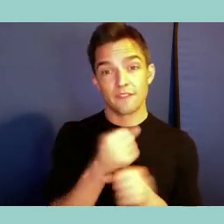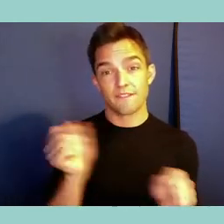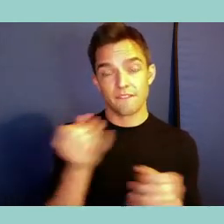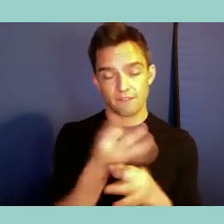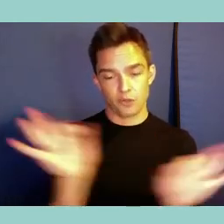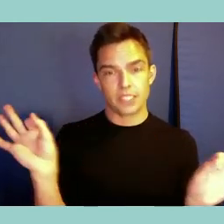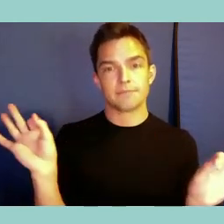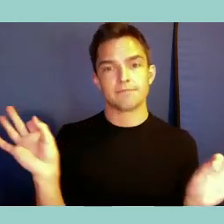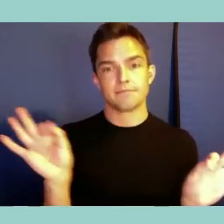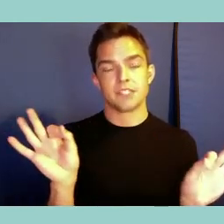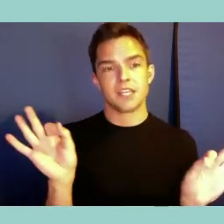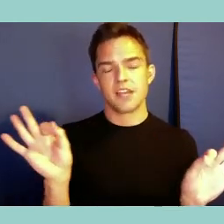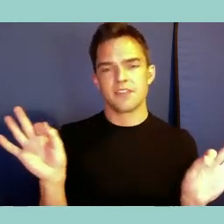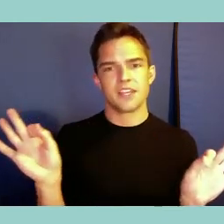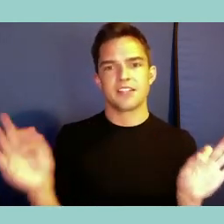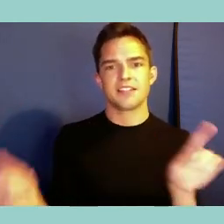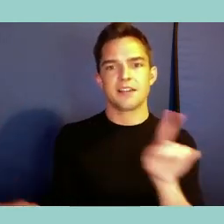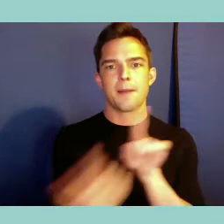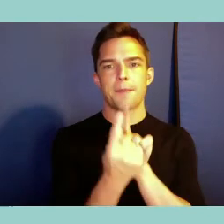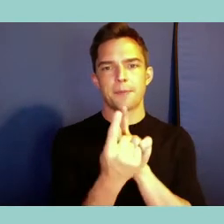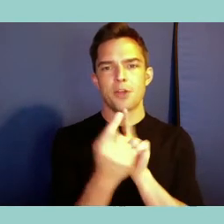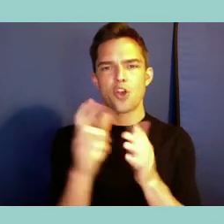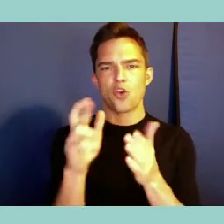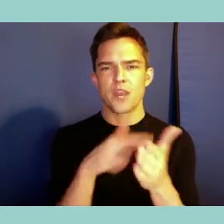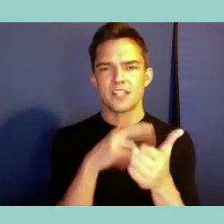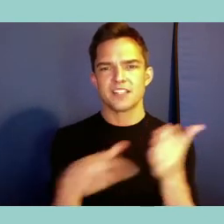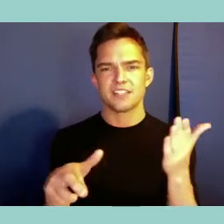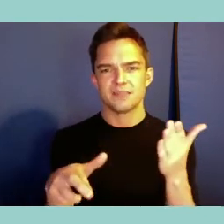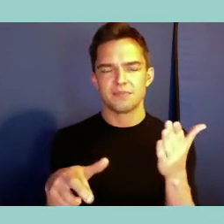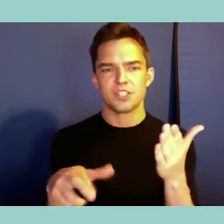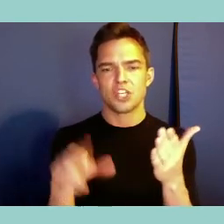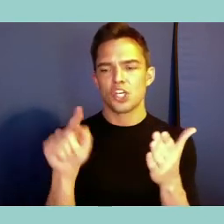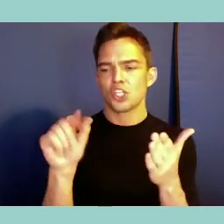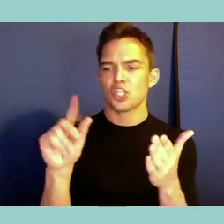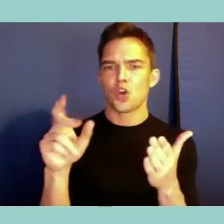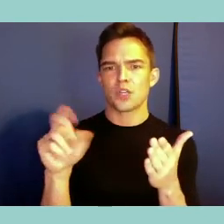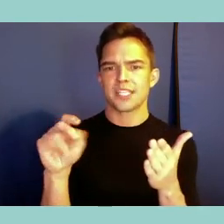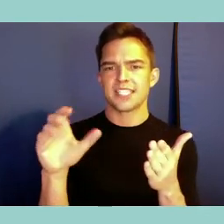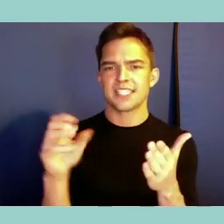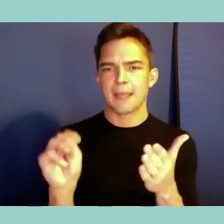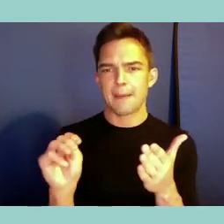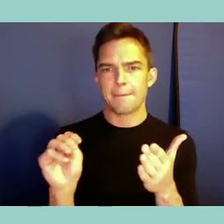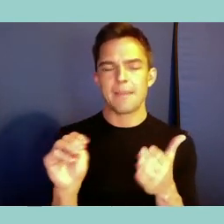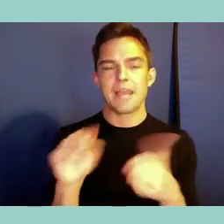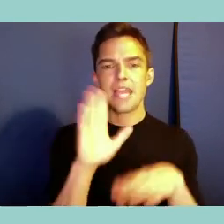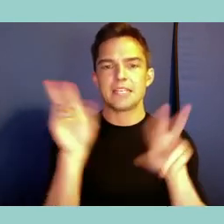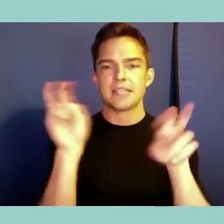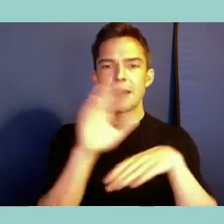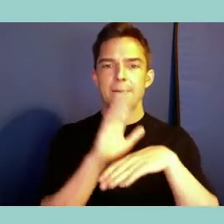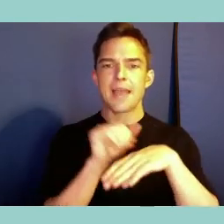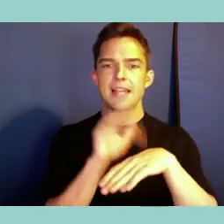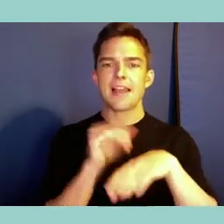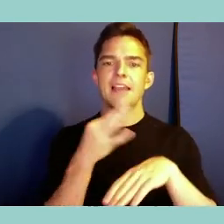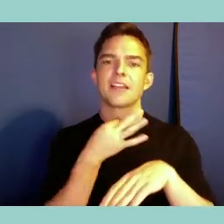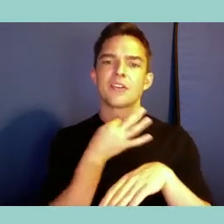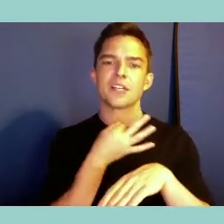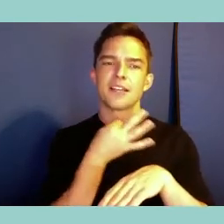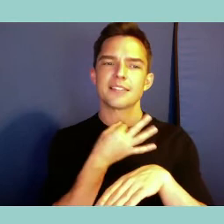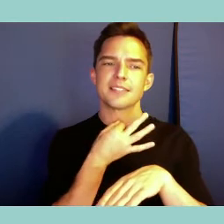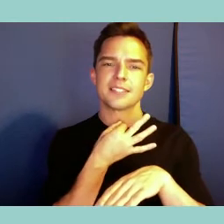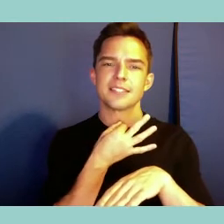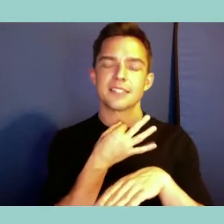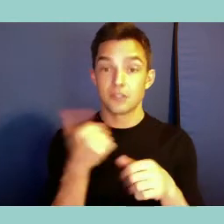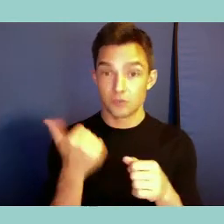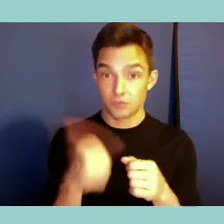freedom, only to be met with racism, tokenism, and pet-like curiosity.